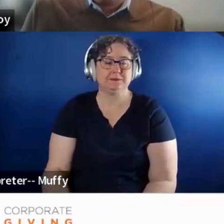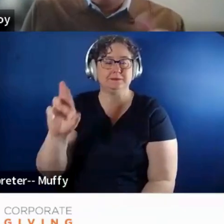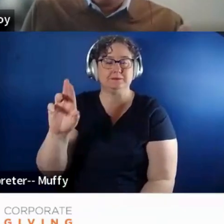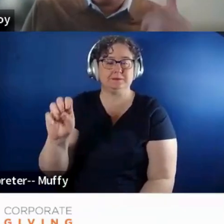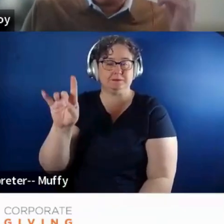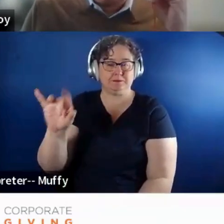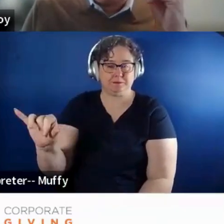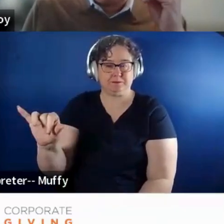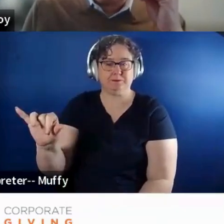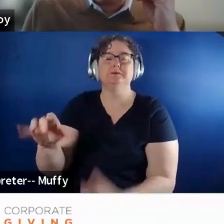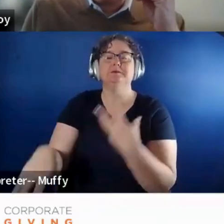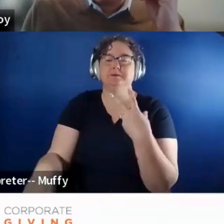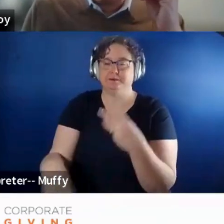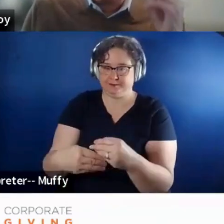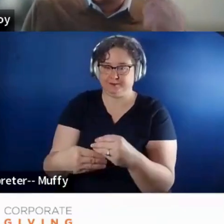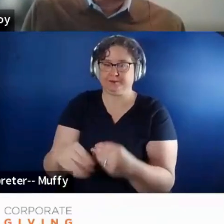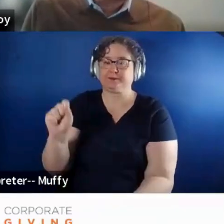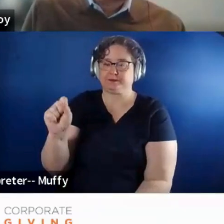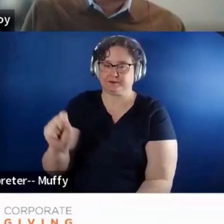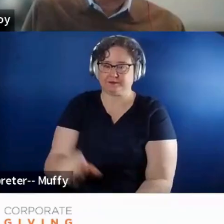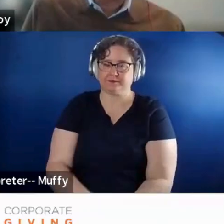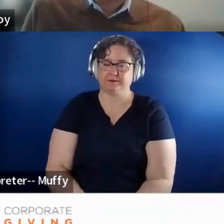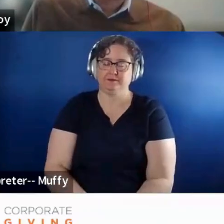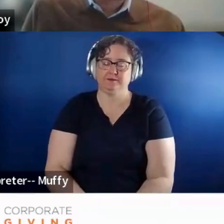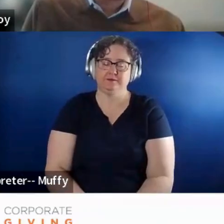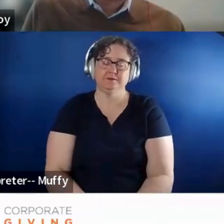Yeah, just to add to that again, Joy,